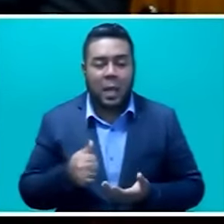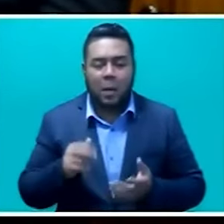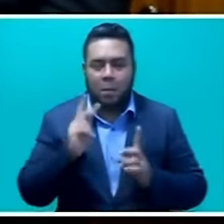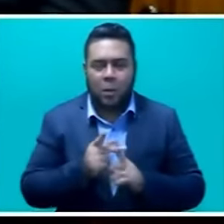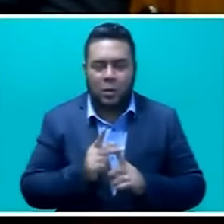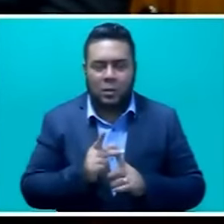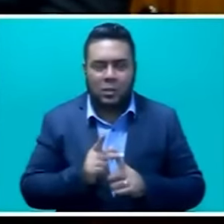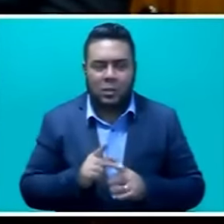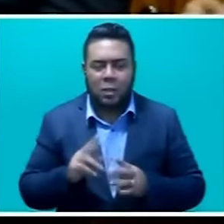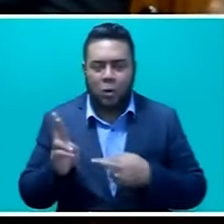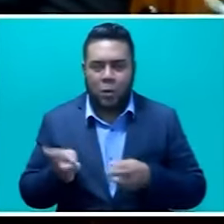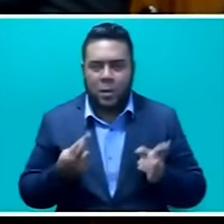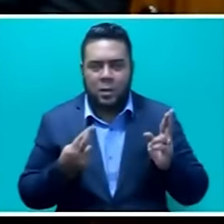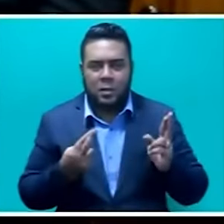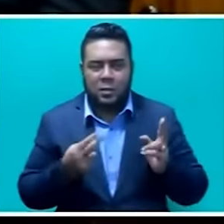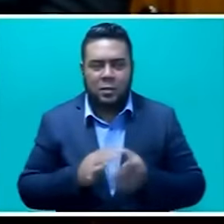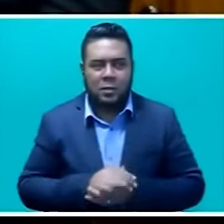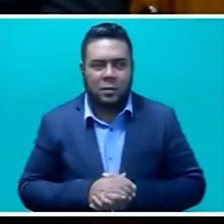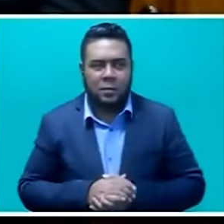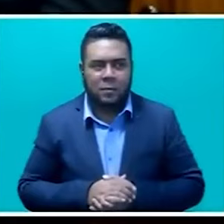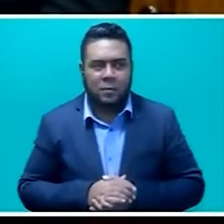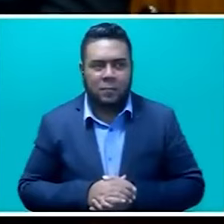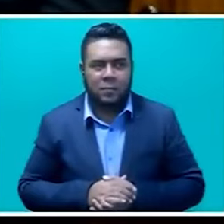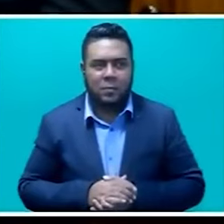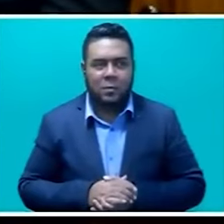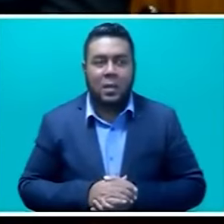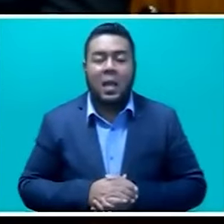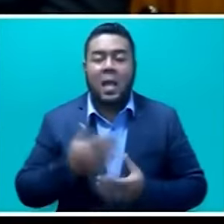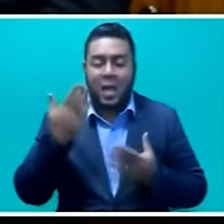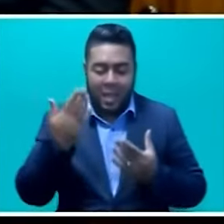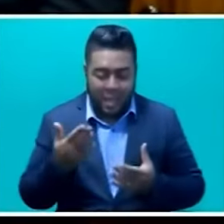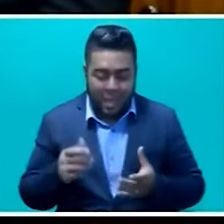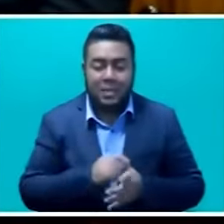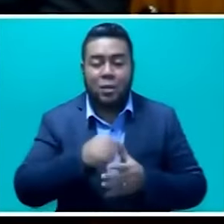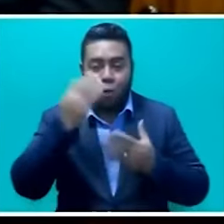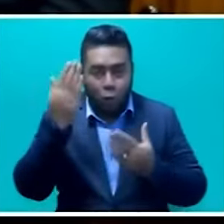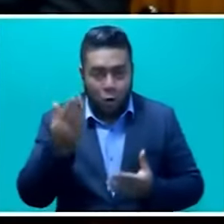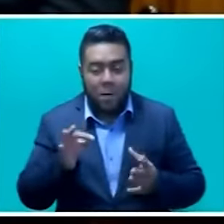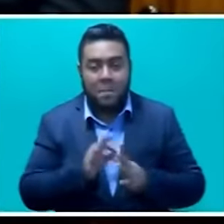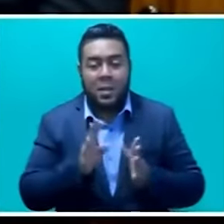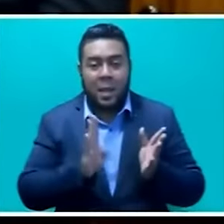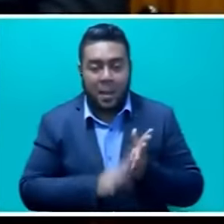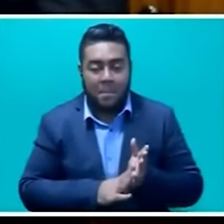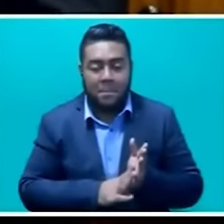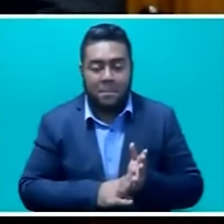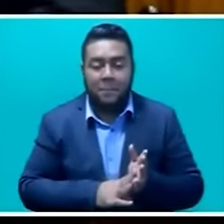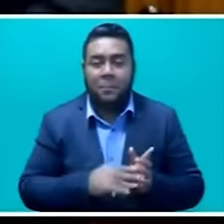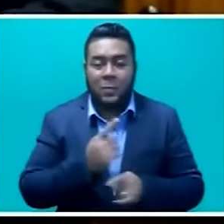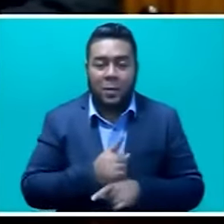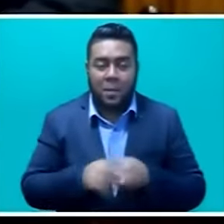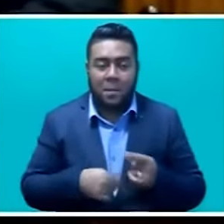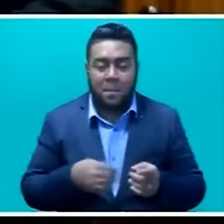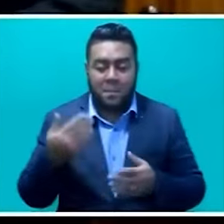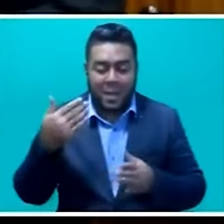recommendations. Honourable Speaker, as the Honourable Prime Minister stressed last night in the launch,